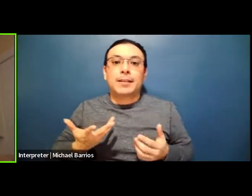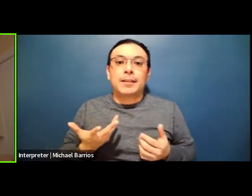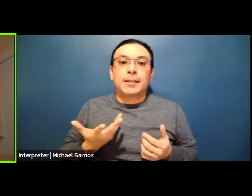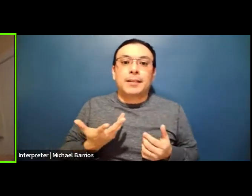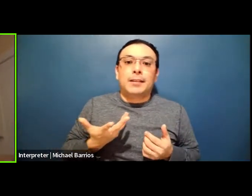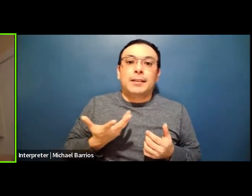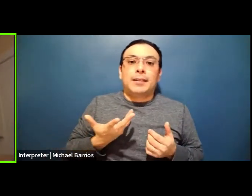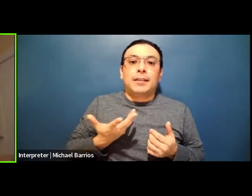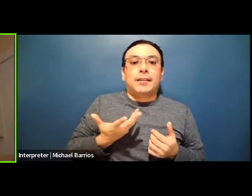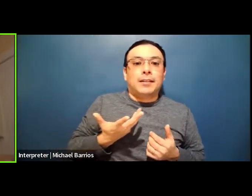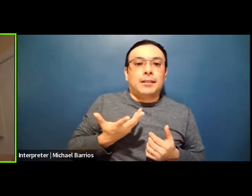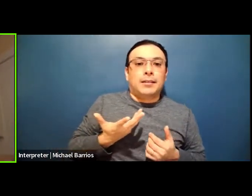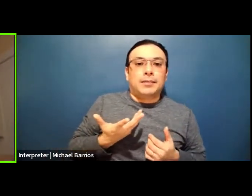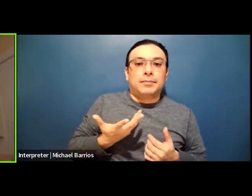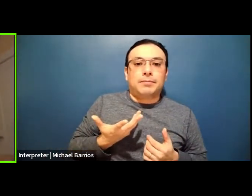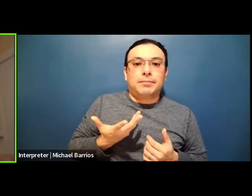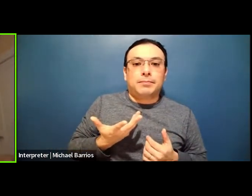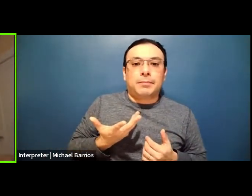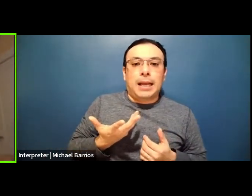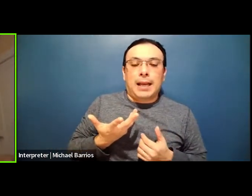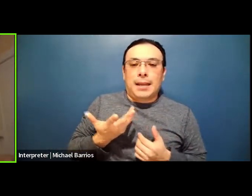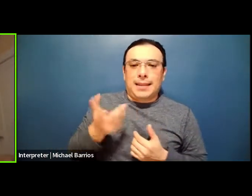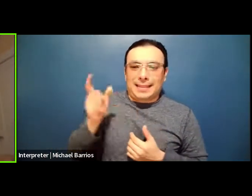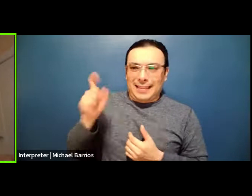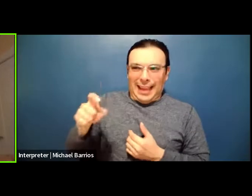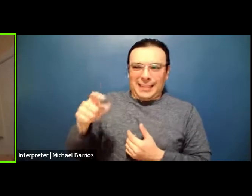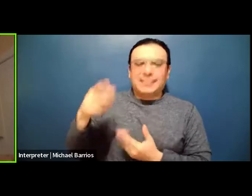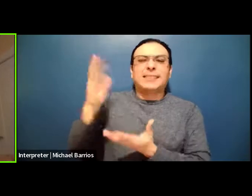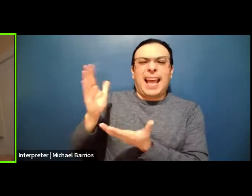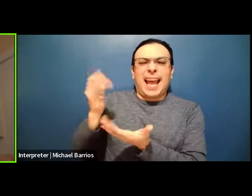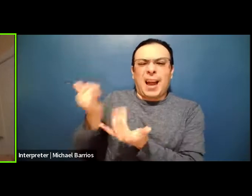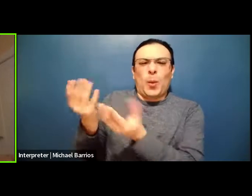do flourish within supportive environments.